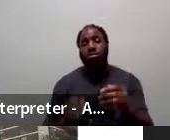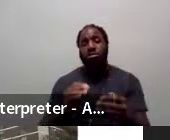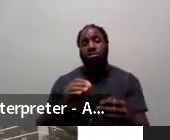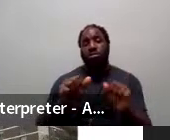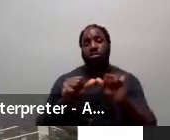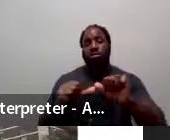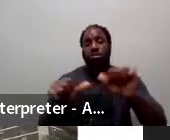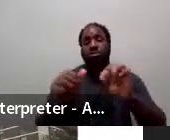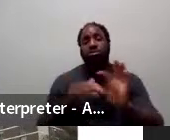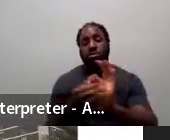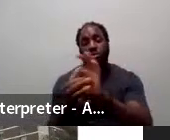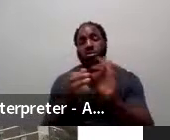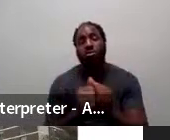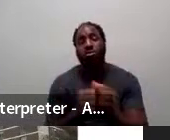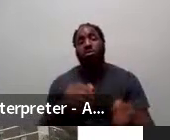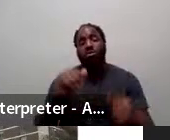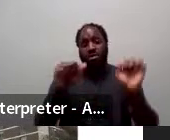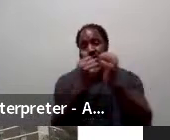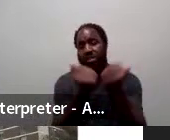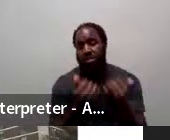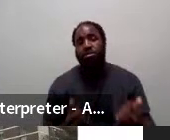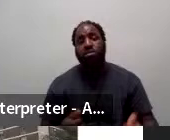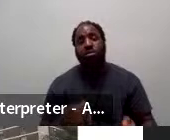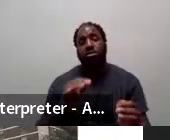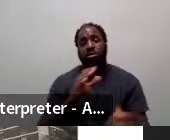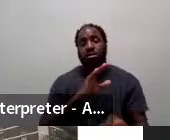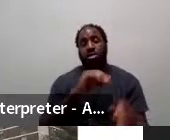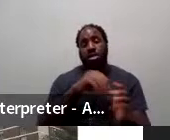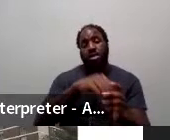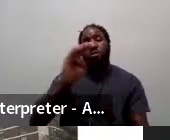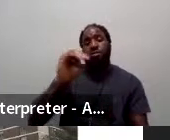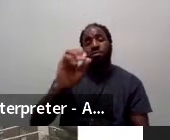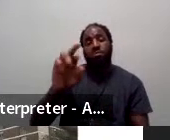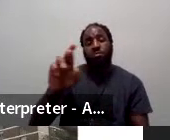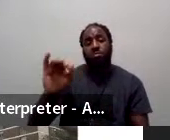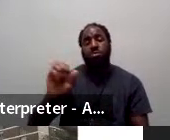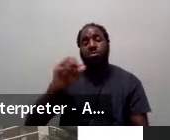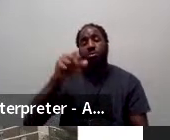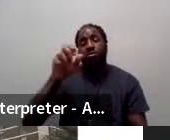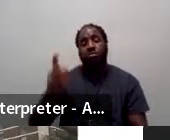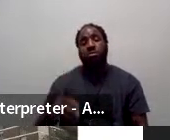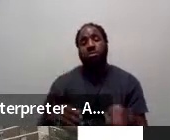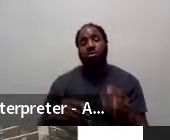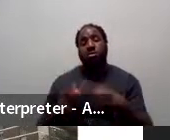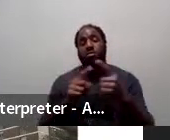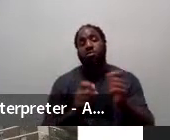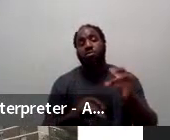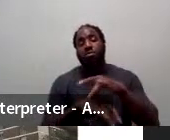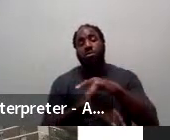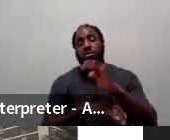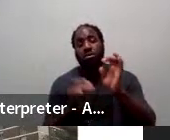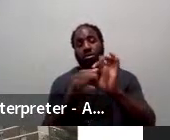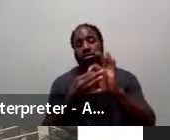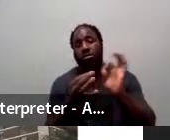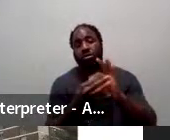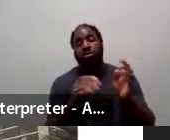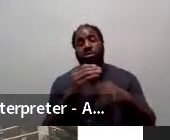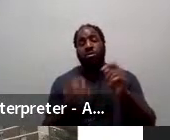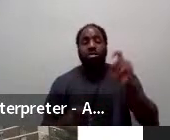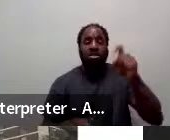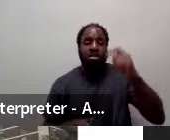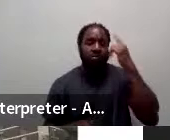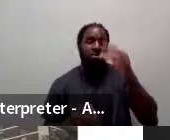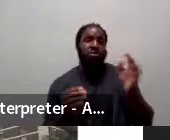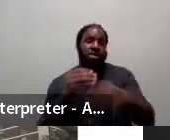coordination with state and city agencies is the plaza at Morris Park. Stemming from early public comments about the need for additional